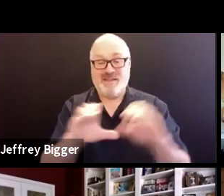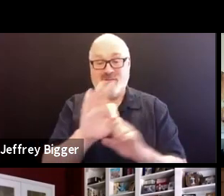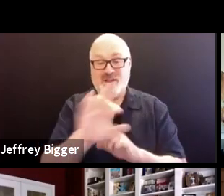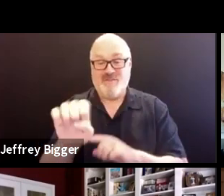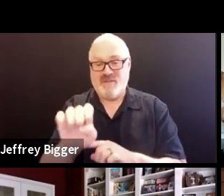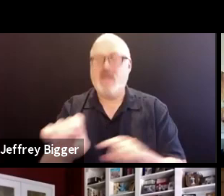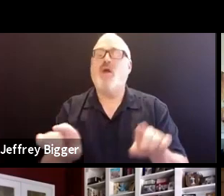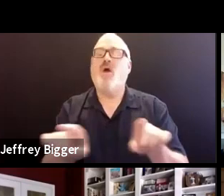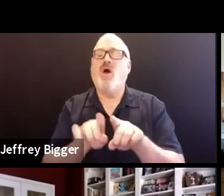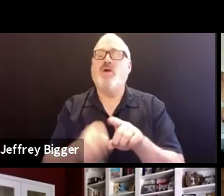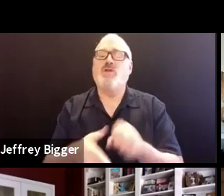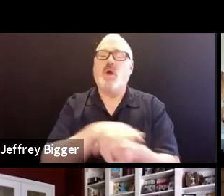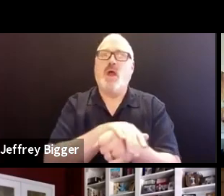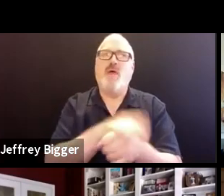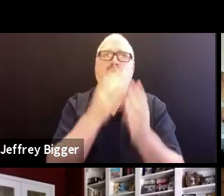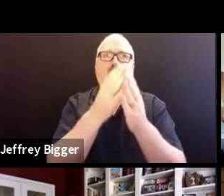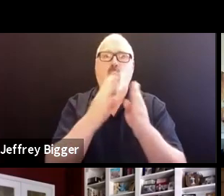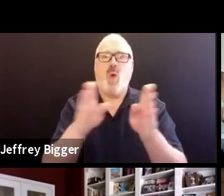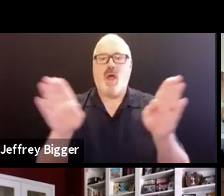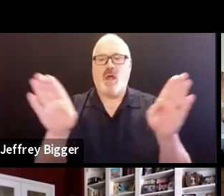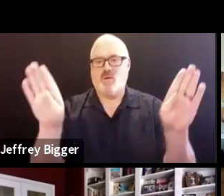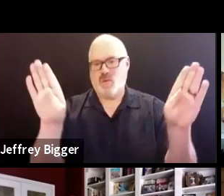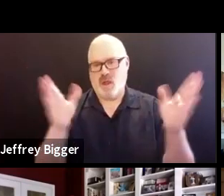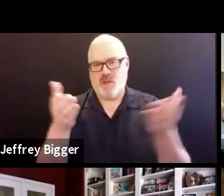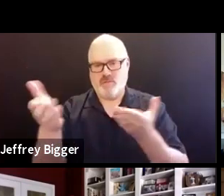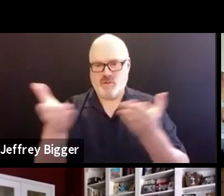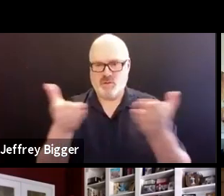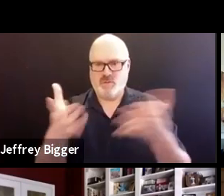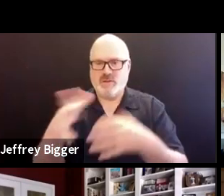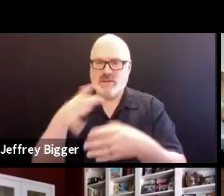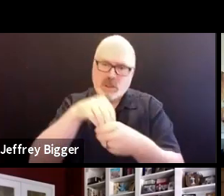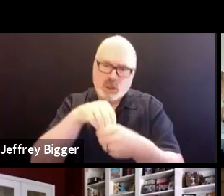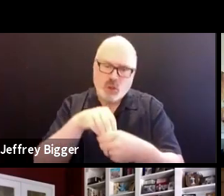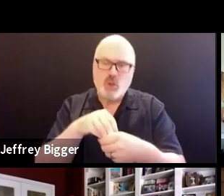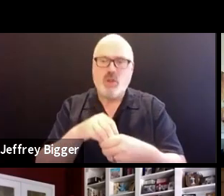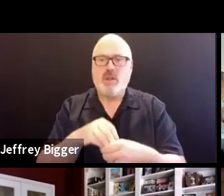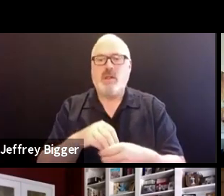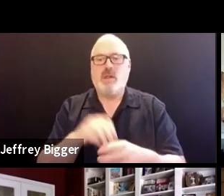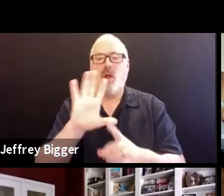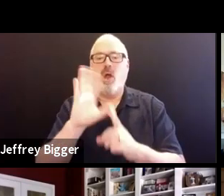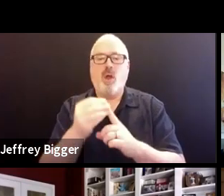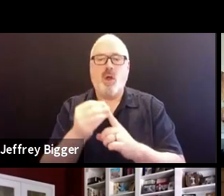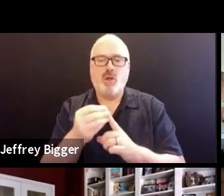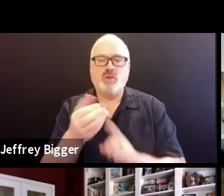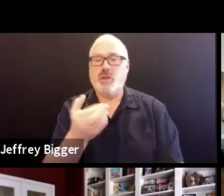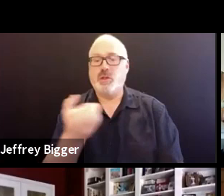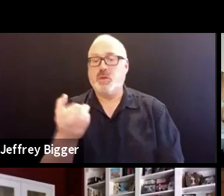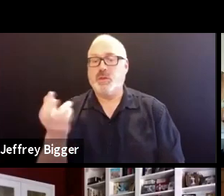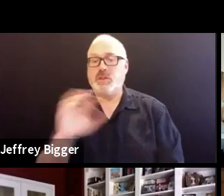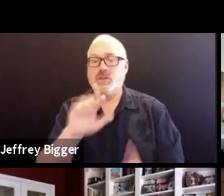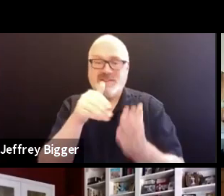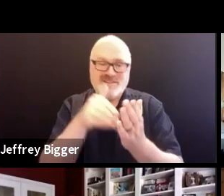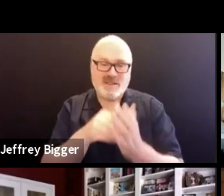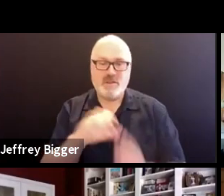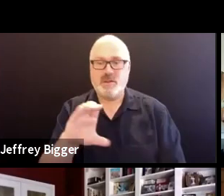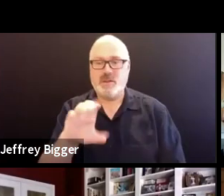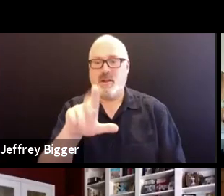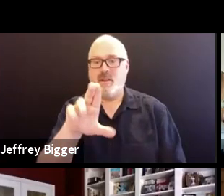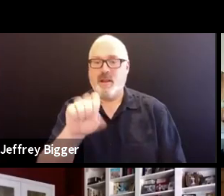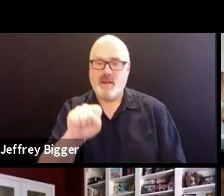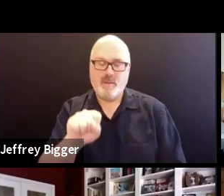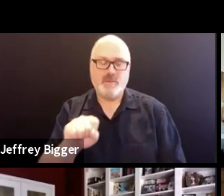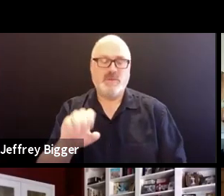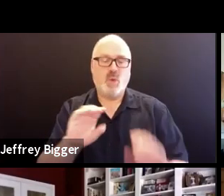covers a wide array of services, including our cultural and resource centers, clubs and organizations,